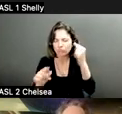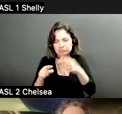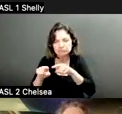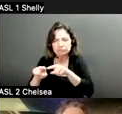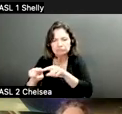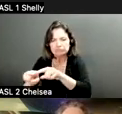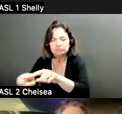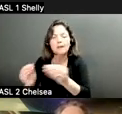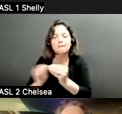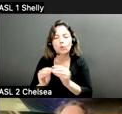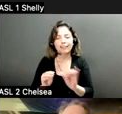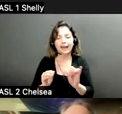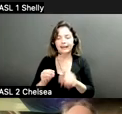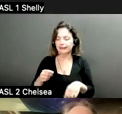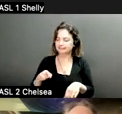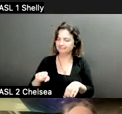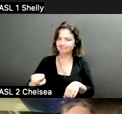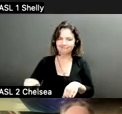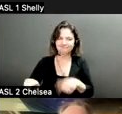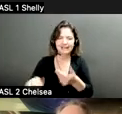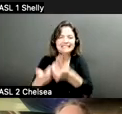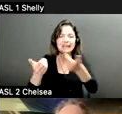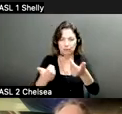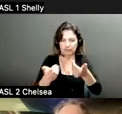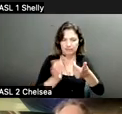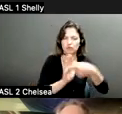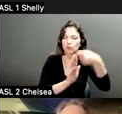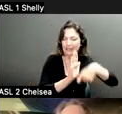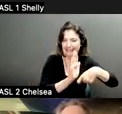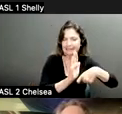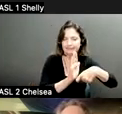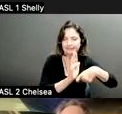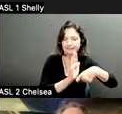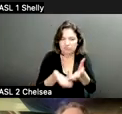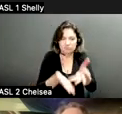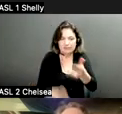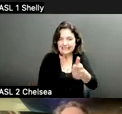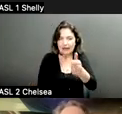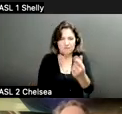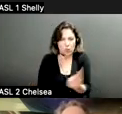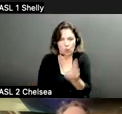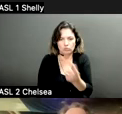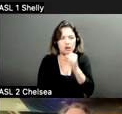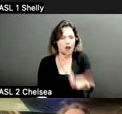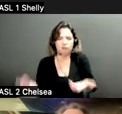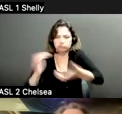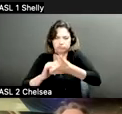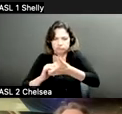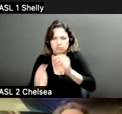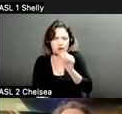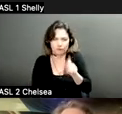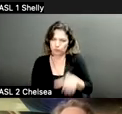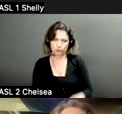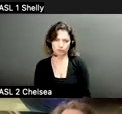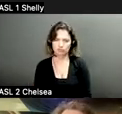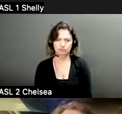of a written piece that could exist on its own and doesn't necessarily need to be a companion.